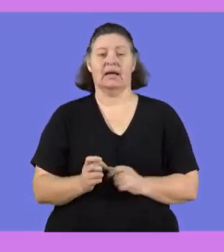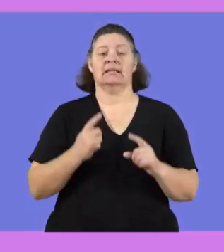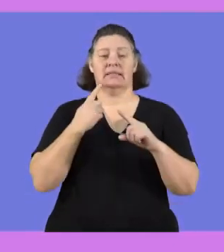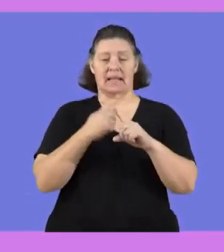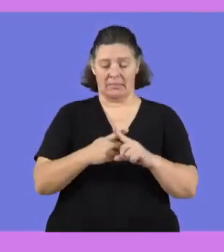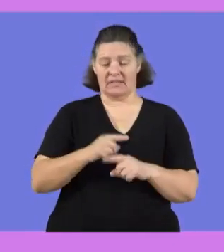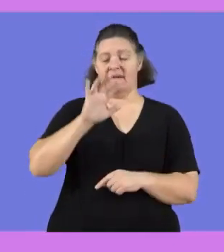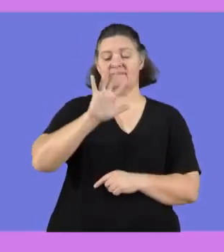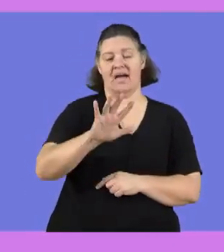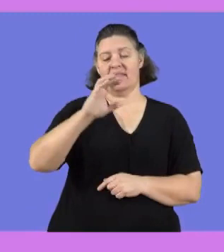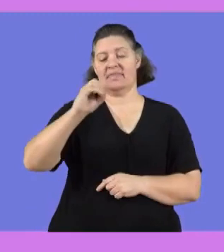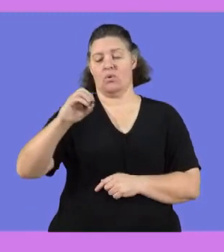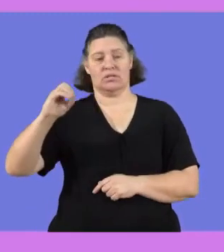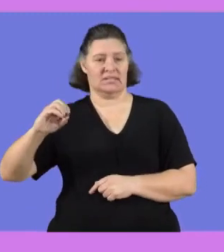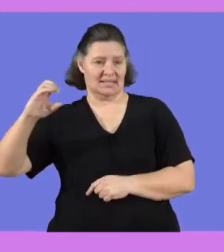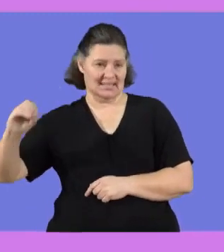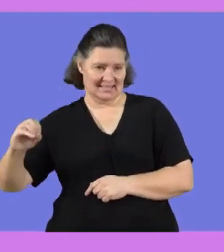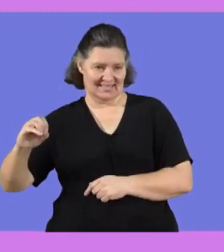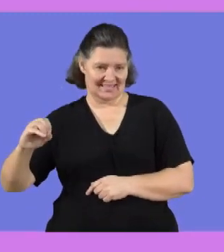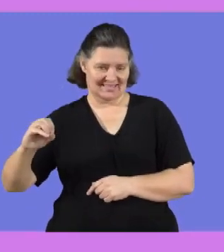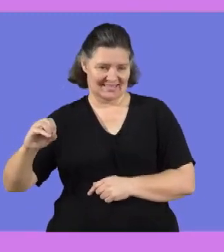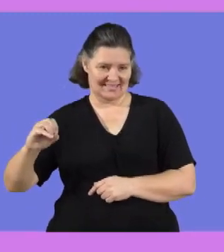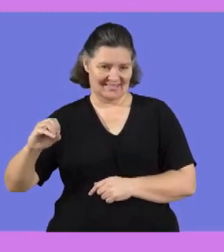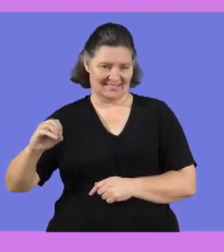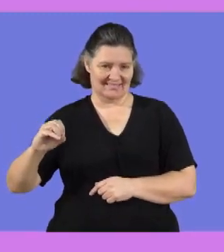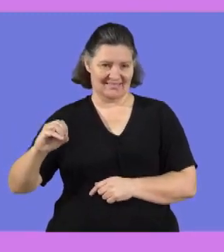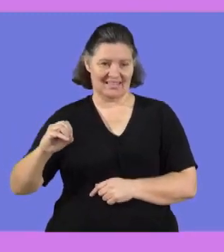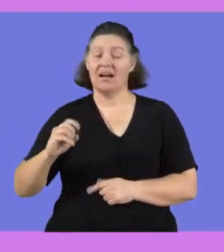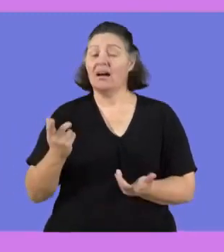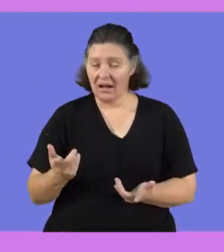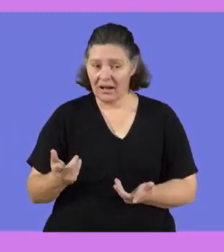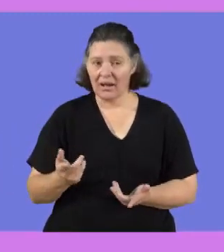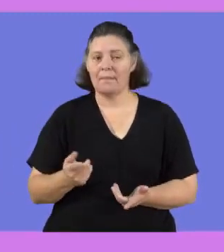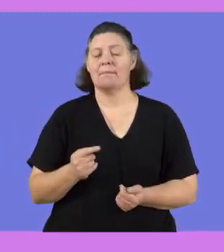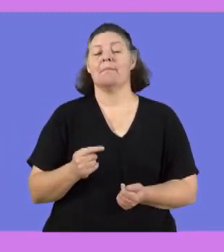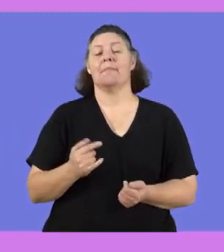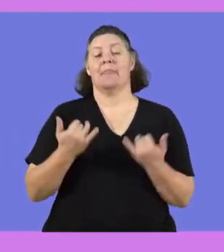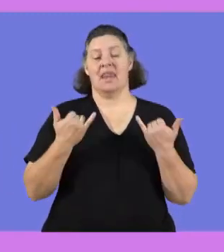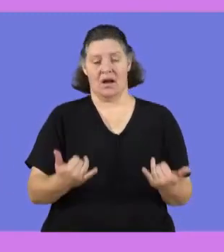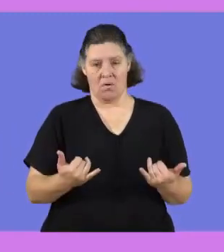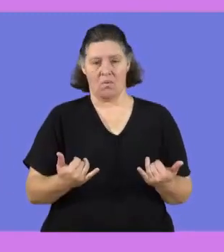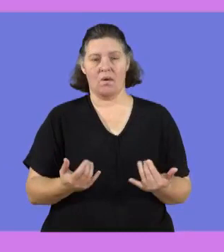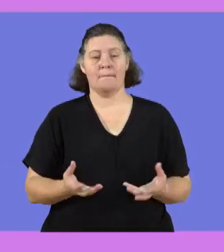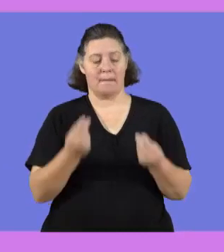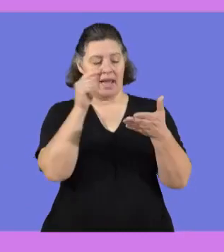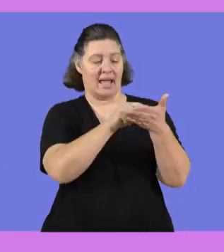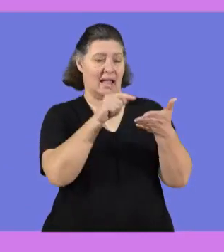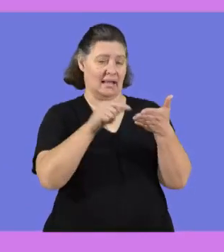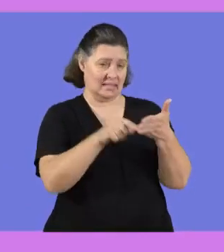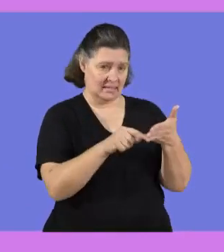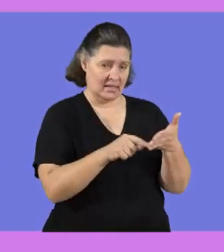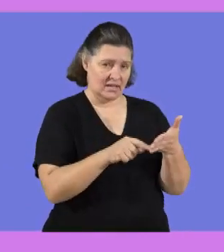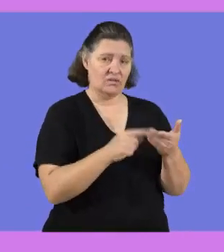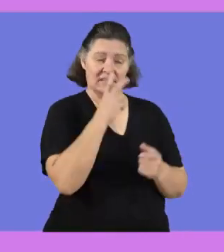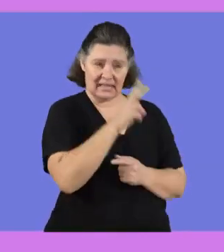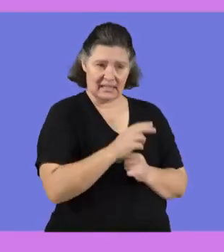as a fraction, we will have 112 divided by 100, then we multiply it by the original price, which